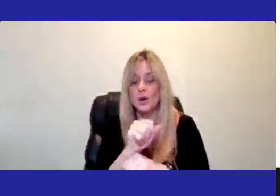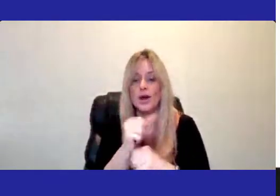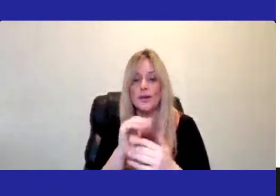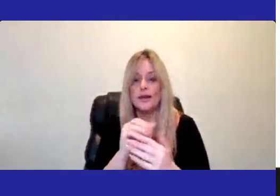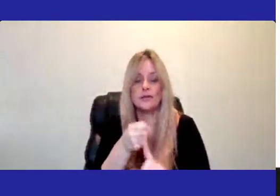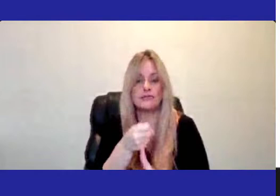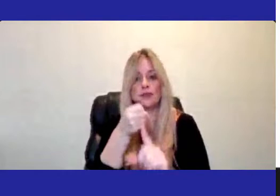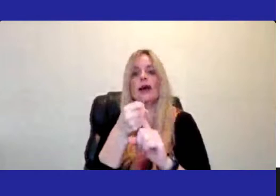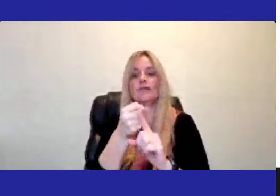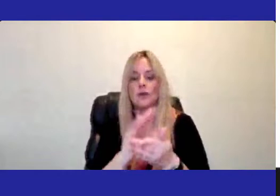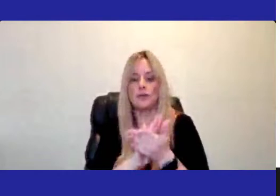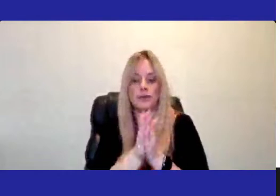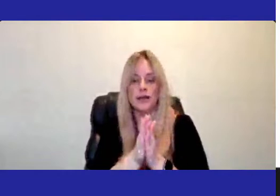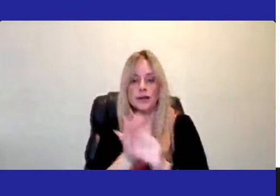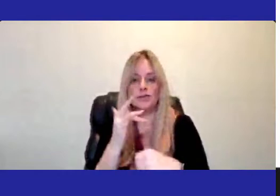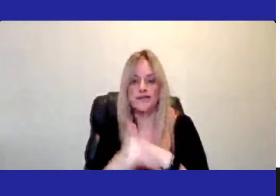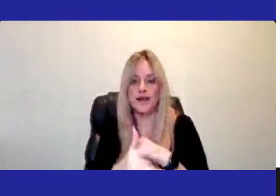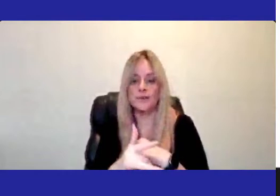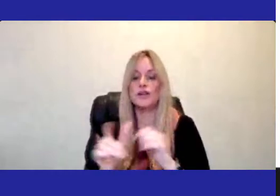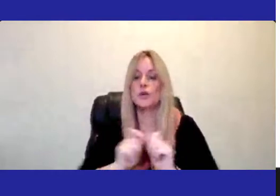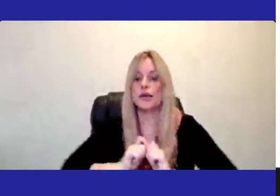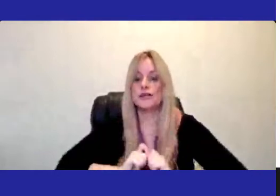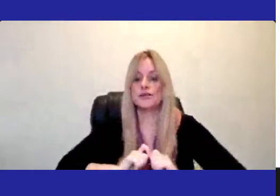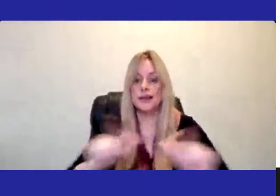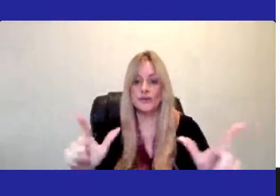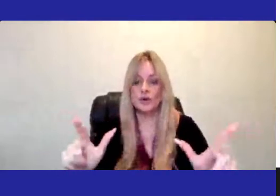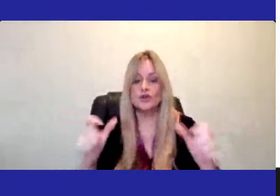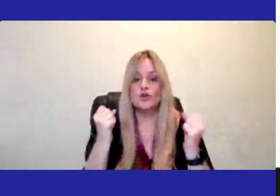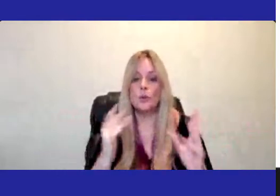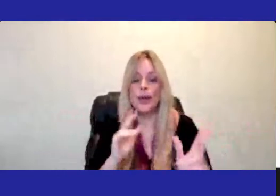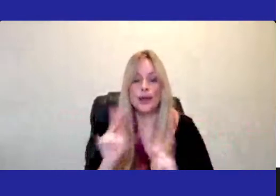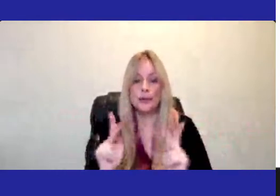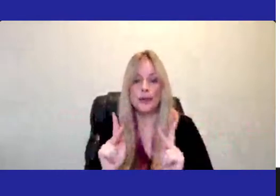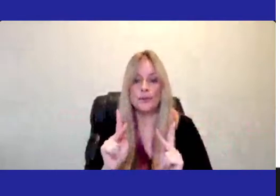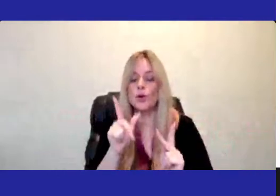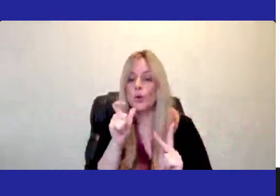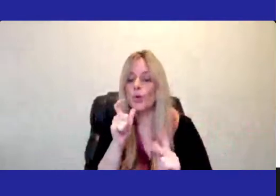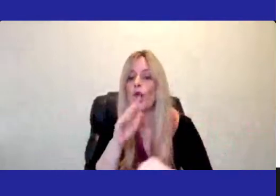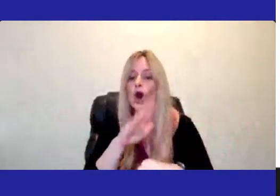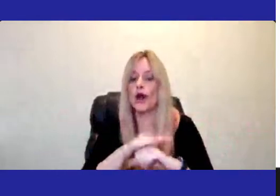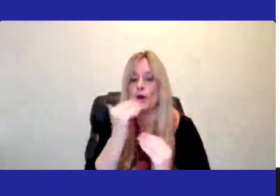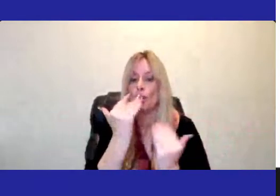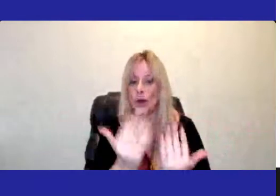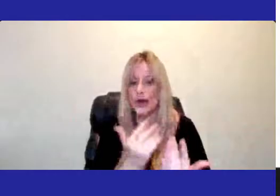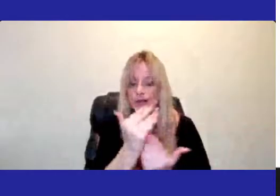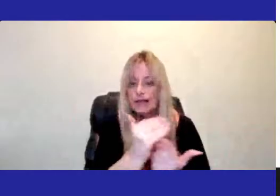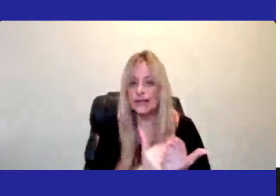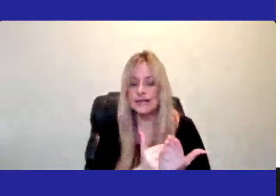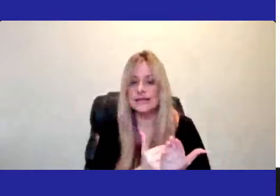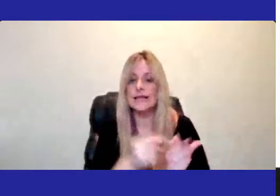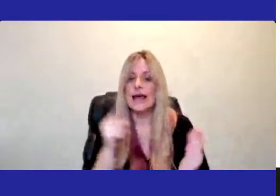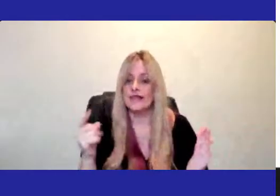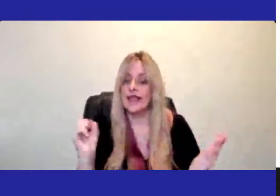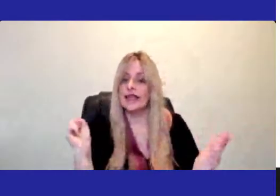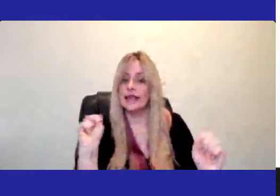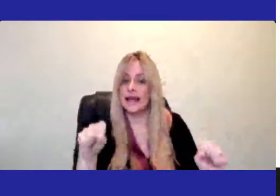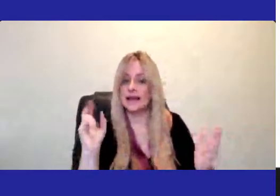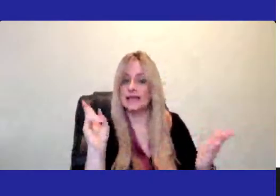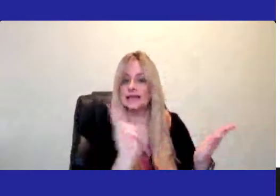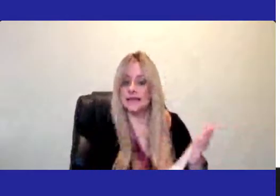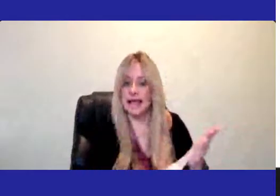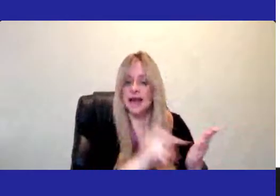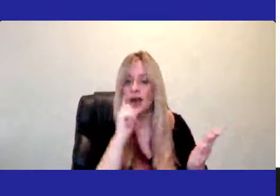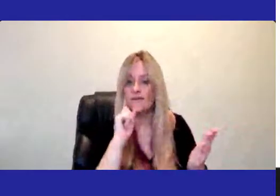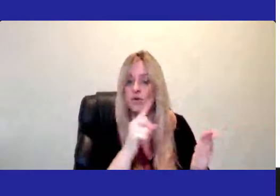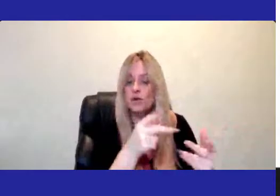actually do is send out notifications to a whole bunch of people that are on a wait list, get them to sign up for that slot. 13,000